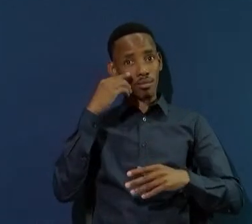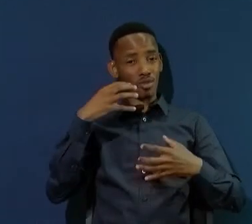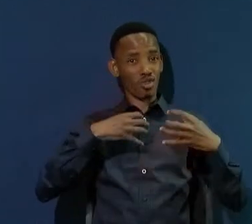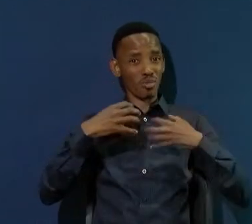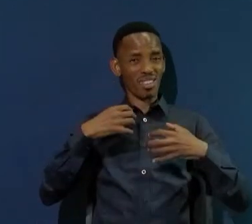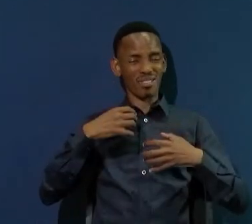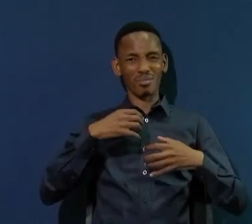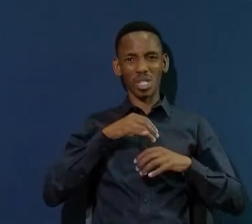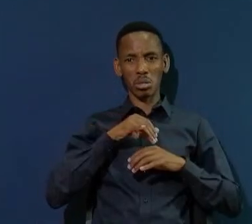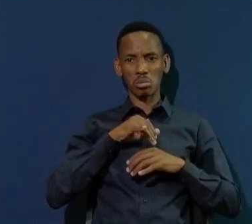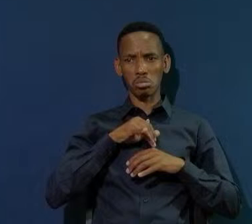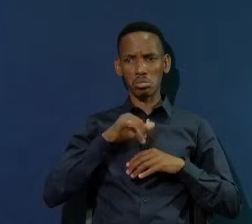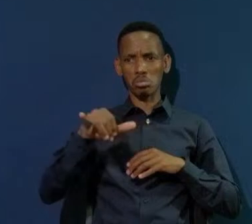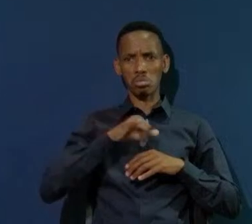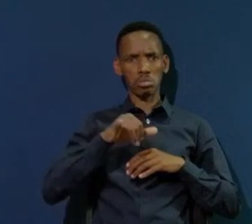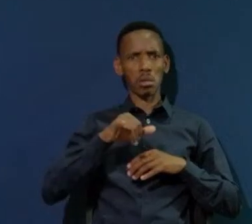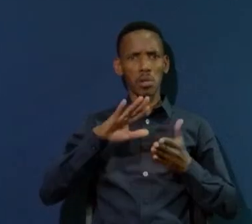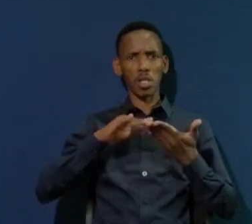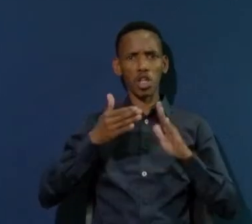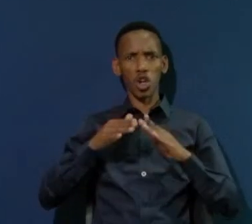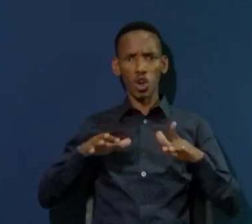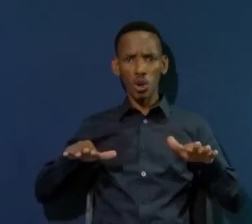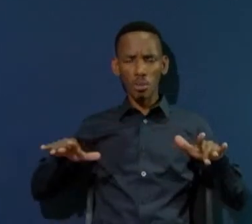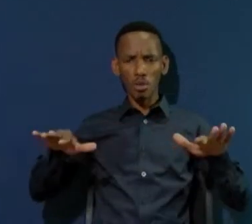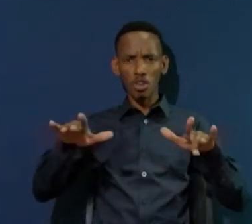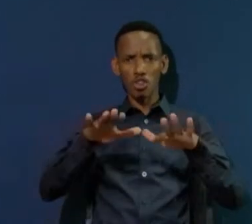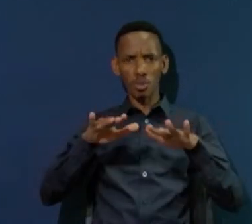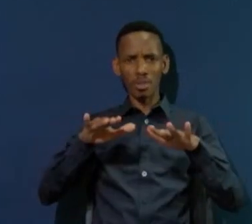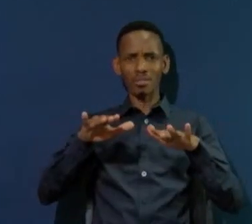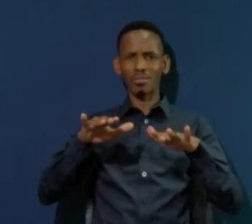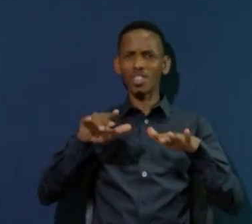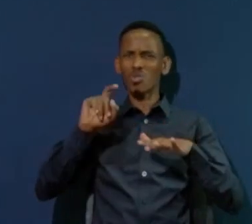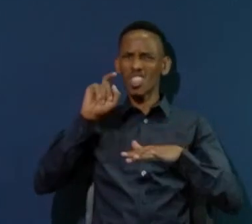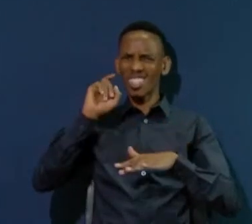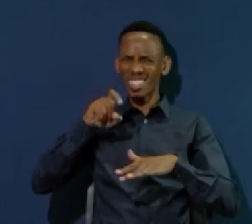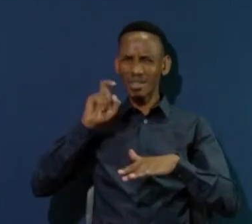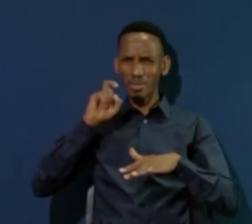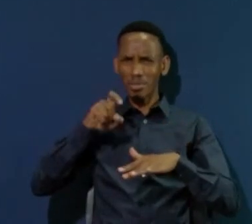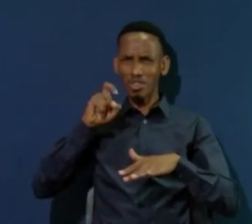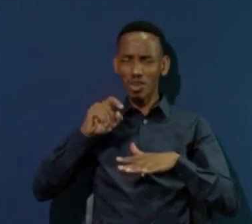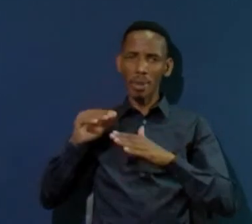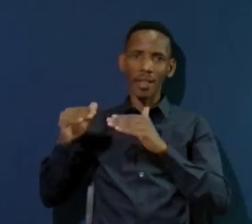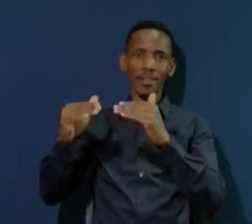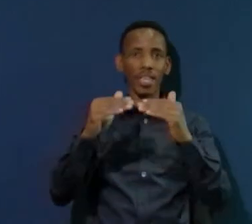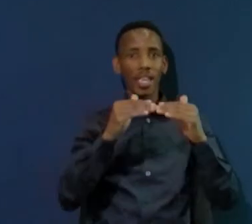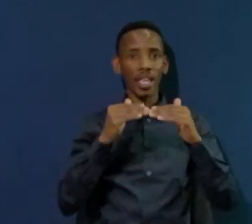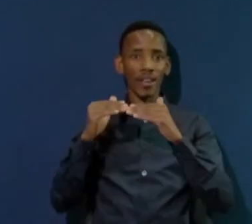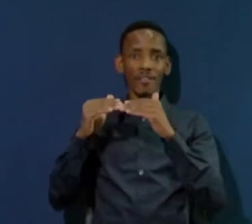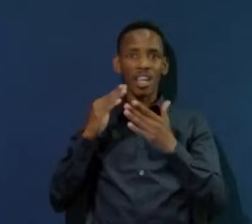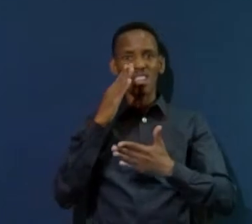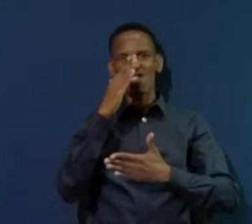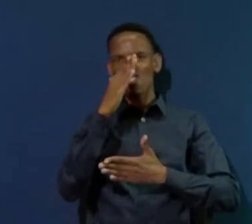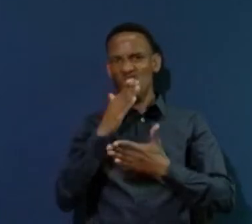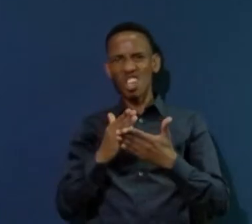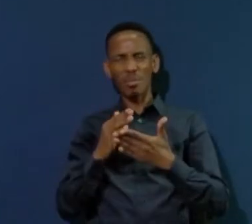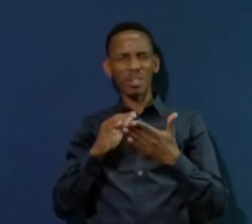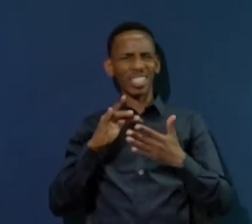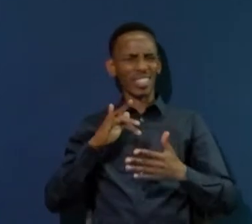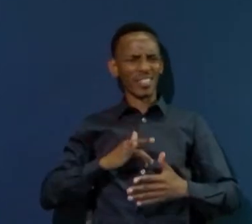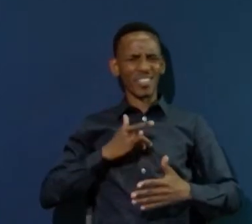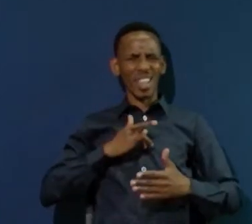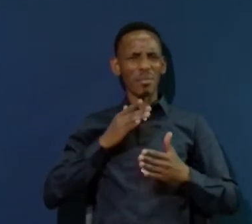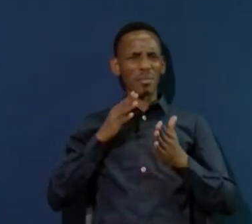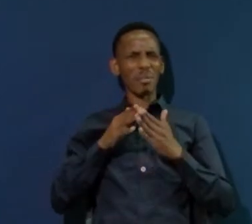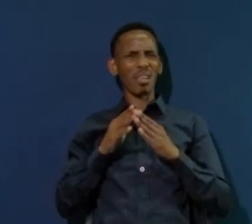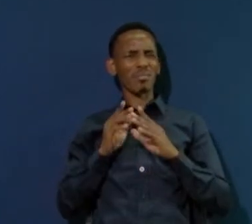think the efficiency on election day. You know, some people are discouraged from voting because tabarna ba to fala line ka 5